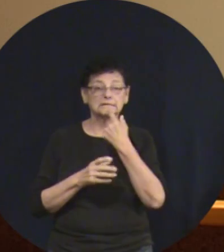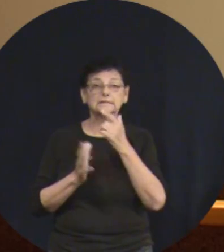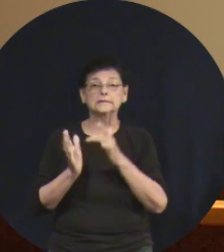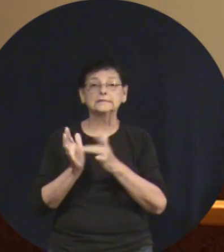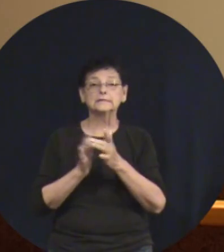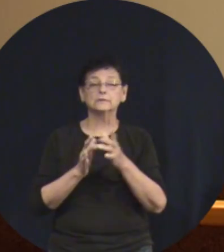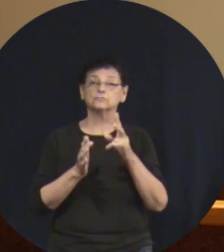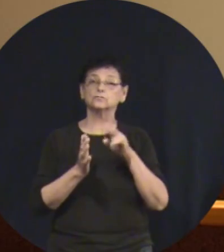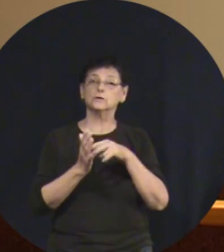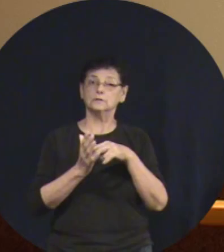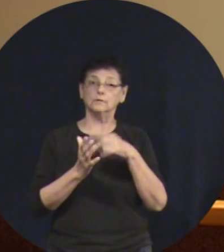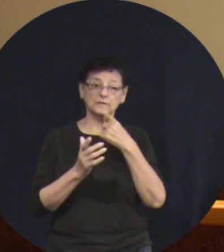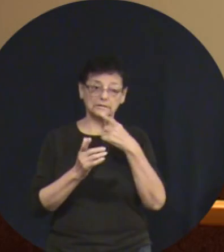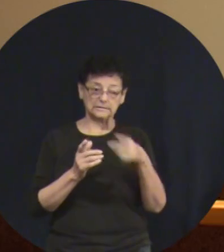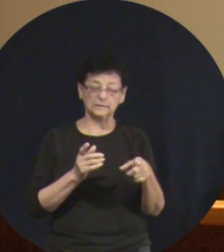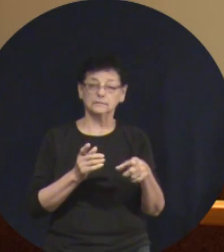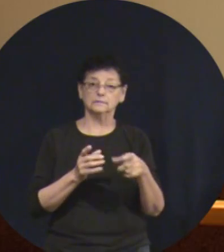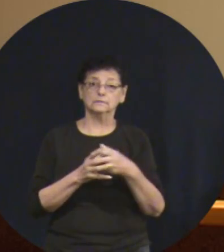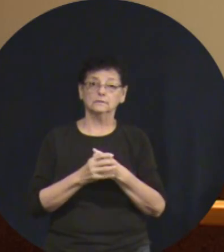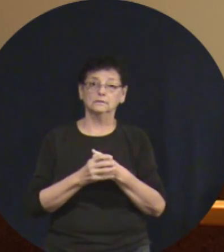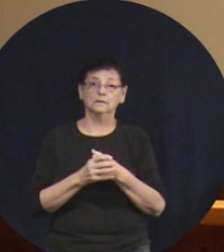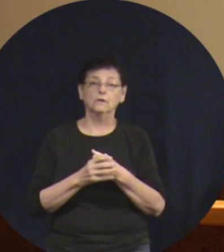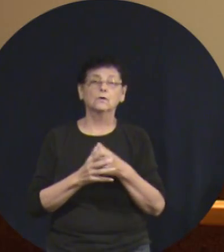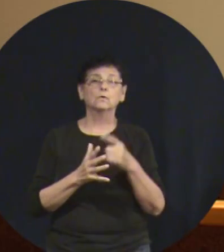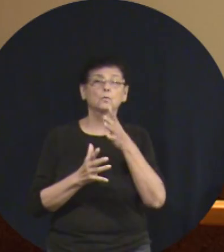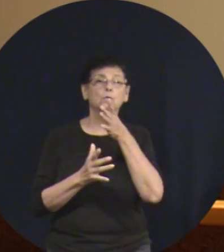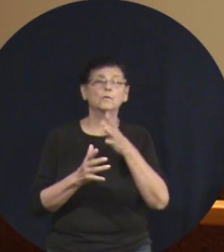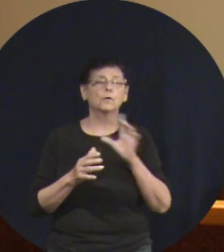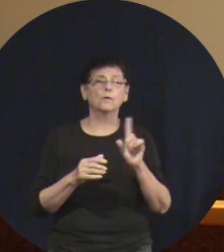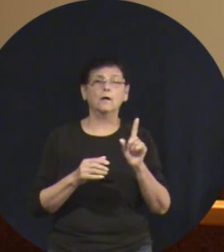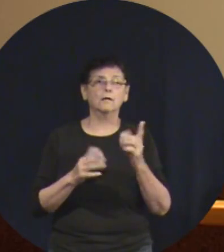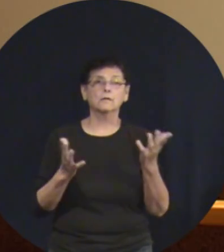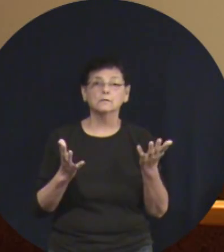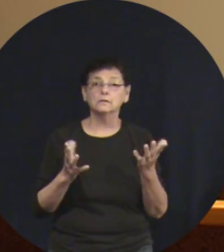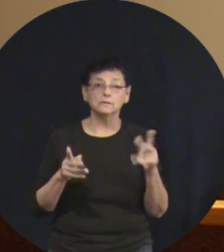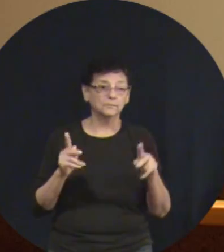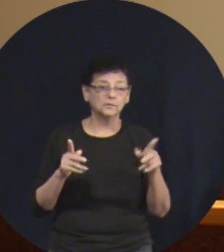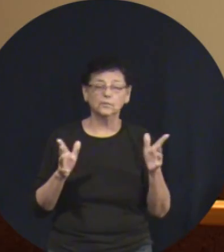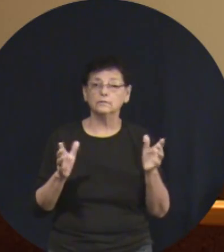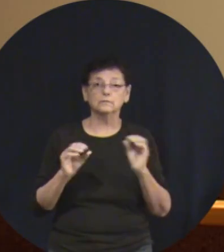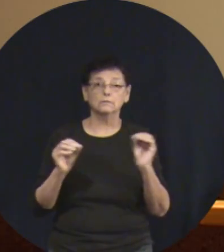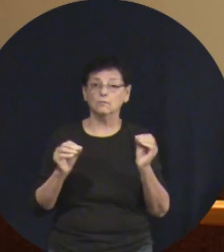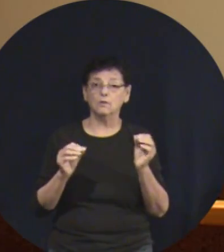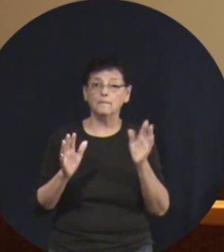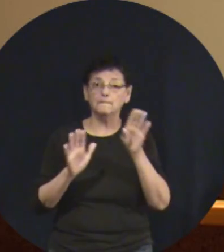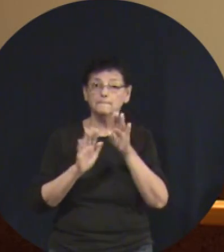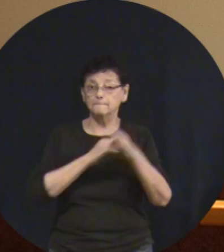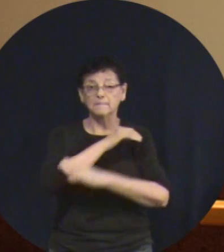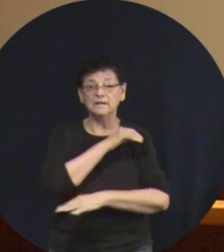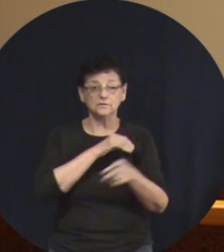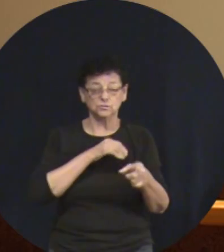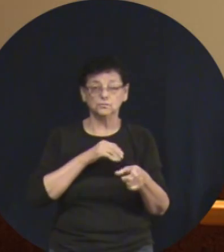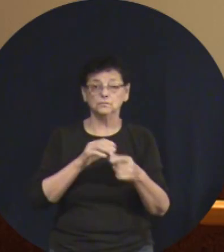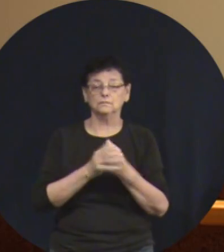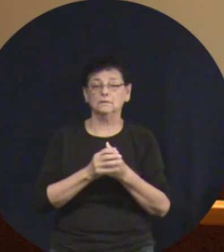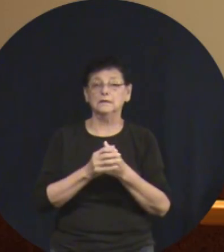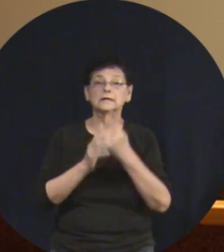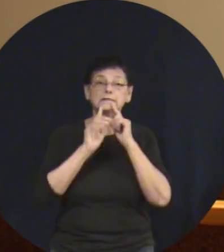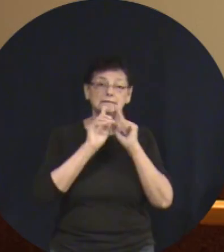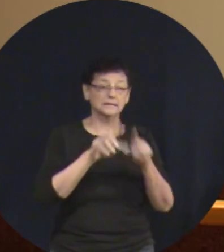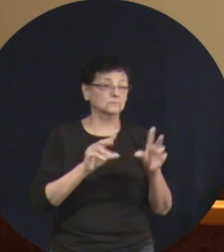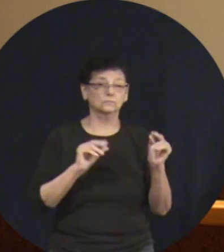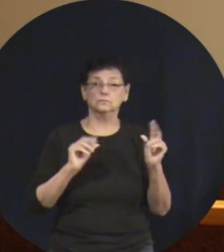Then Jesus straightened up and said to her, "Woman, where are they? Has no one condemned you?"